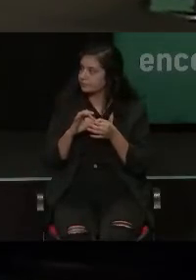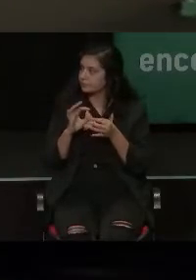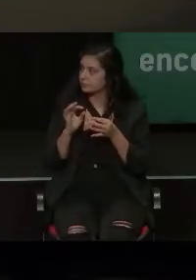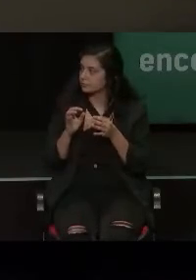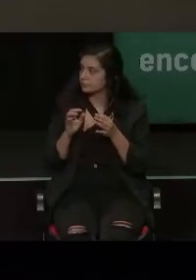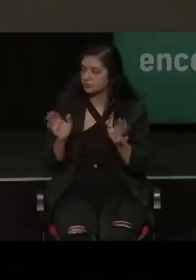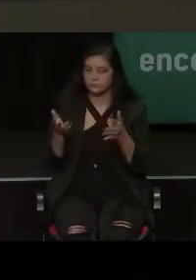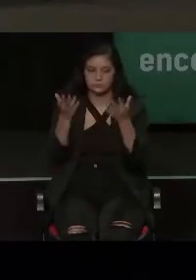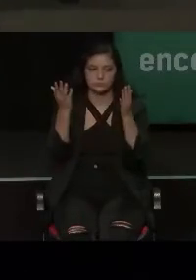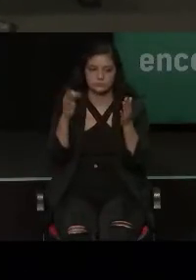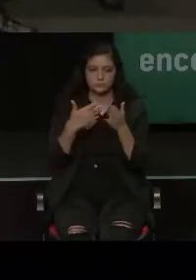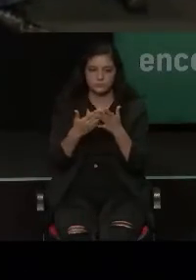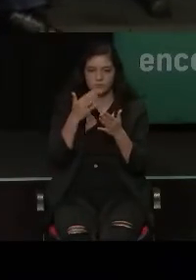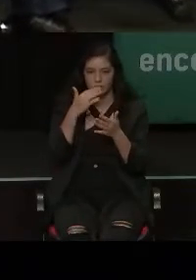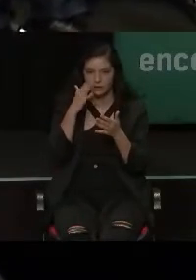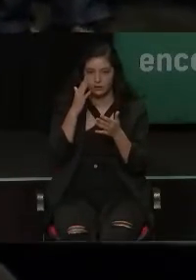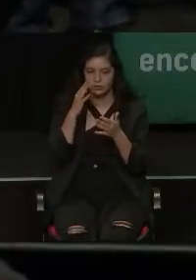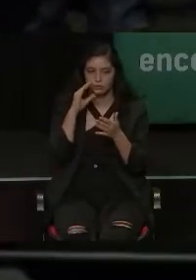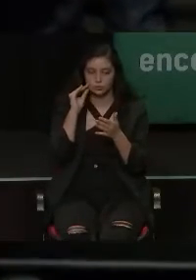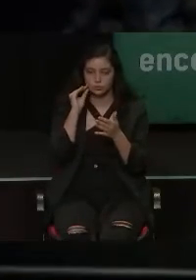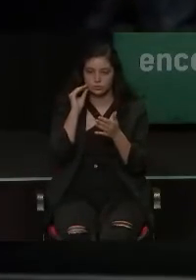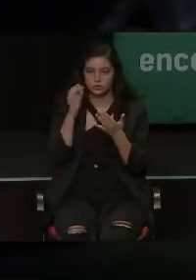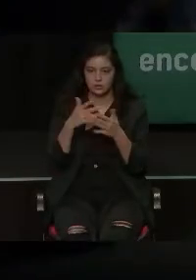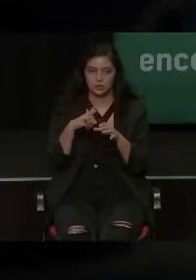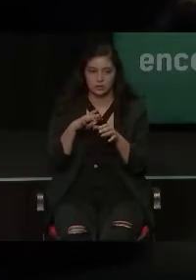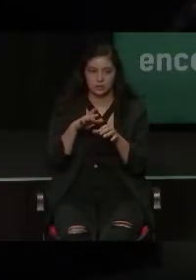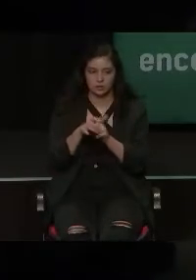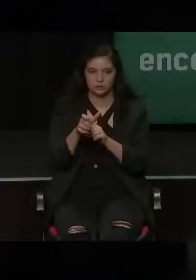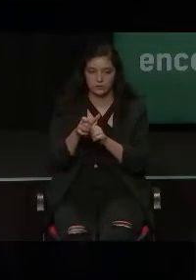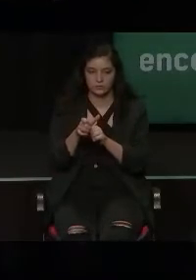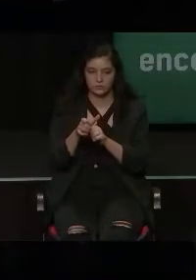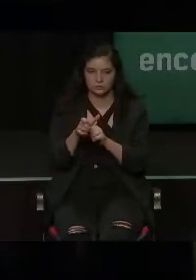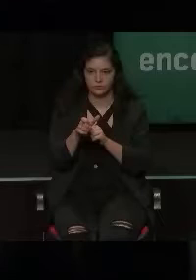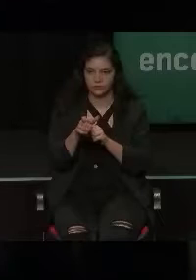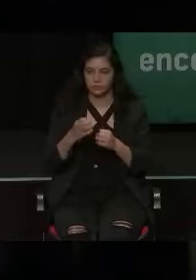Pinto with his presentation.